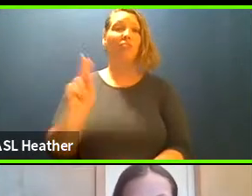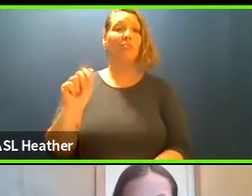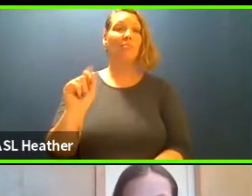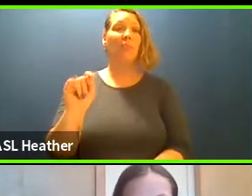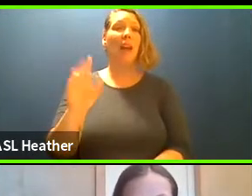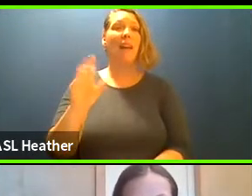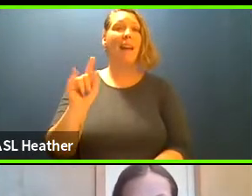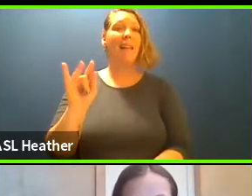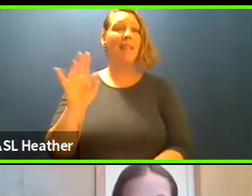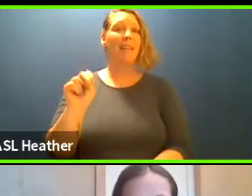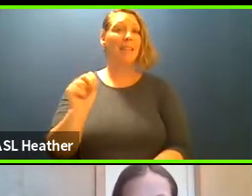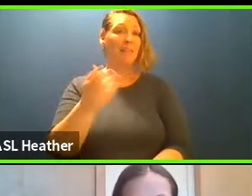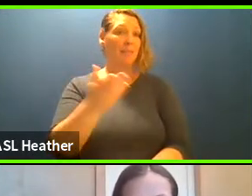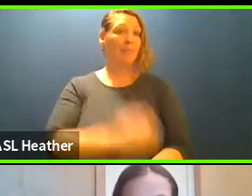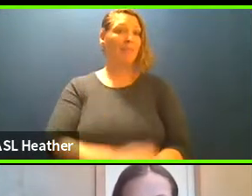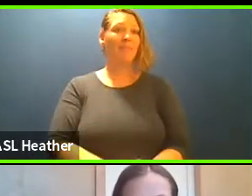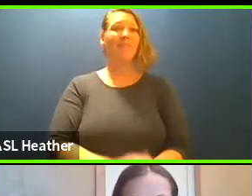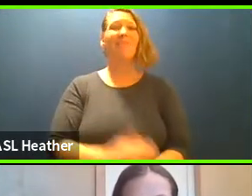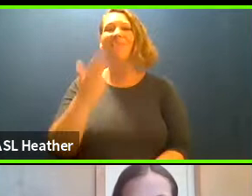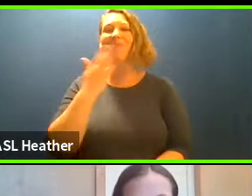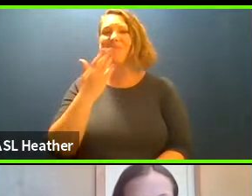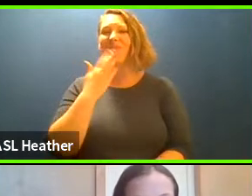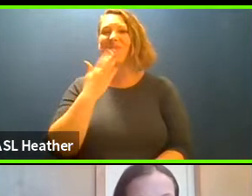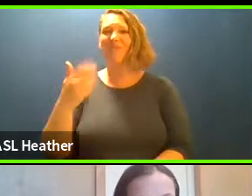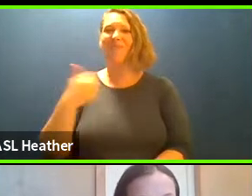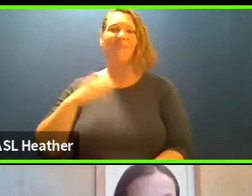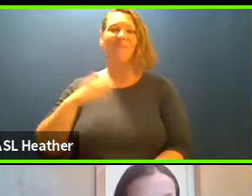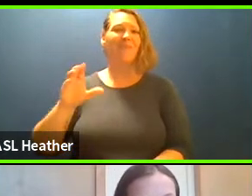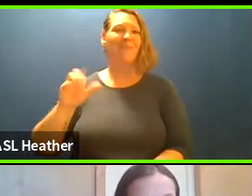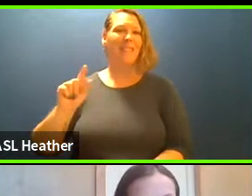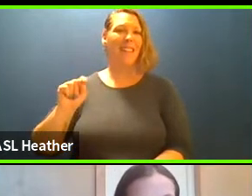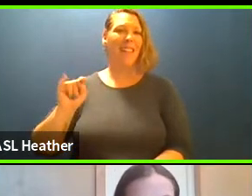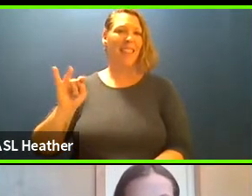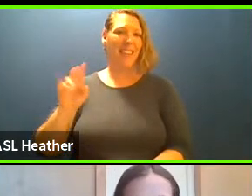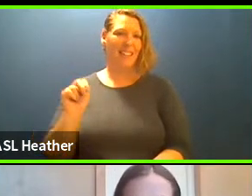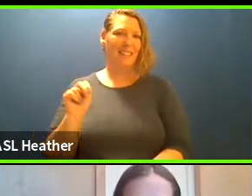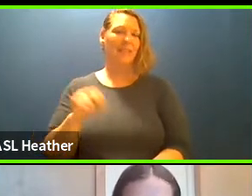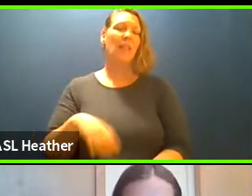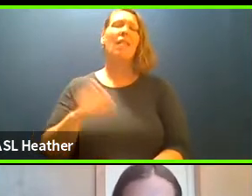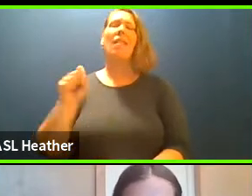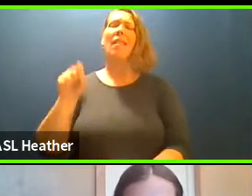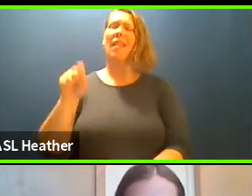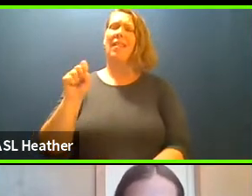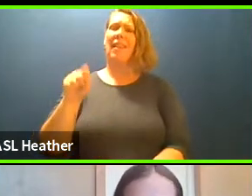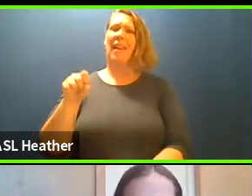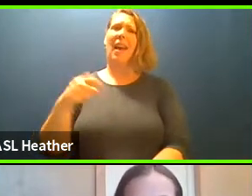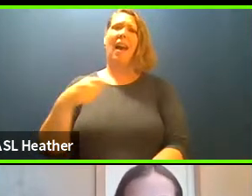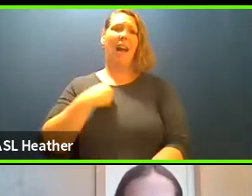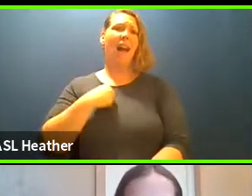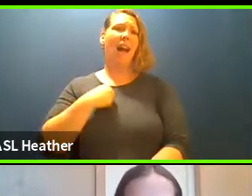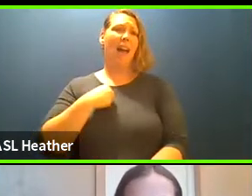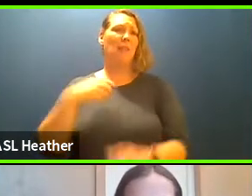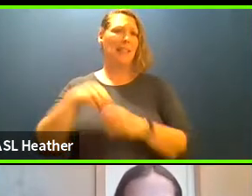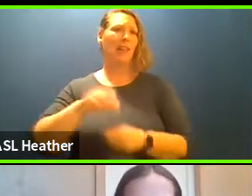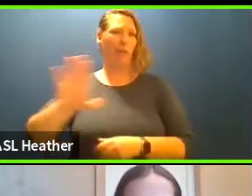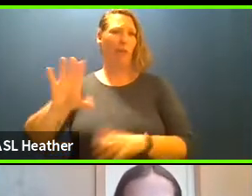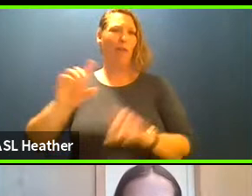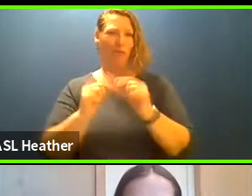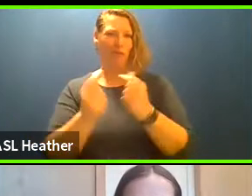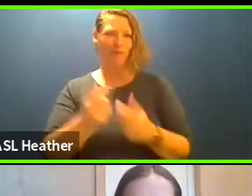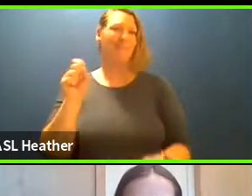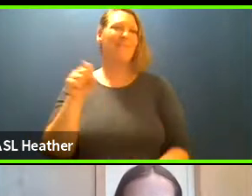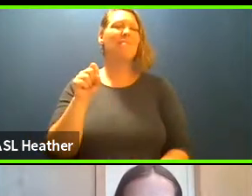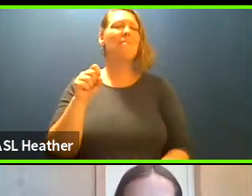Caitlin. Thanks, Roberta. This is Caitlin. Yeah, so I was in your group, and I